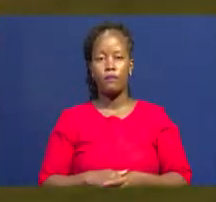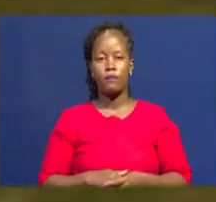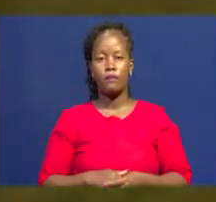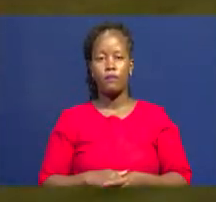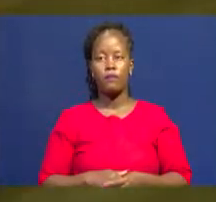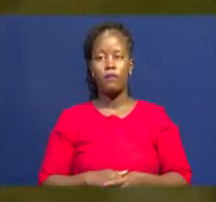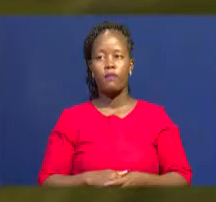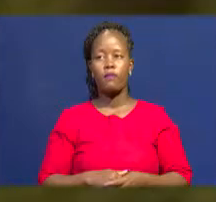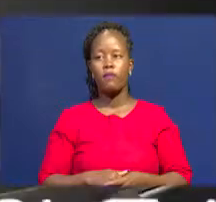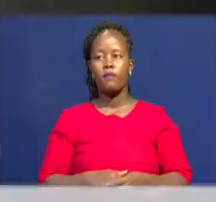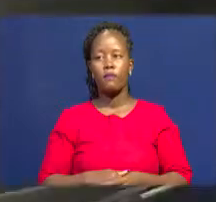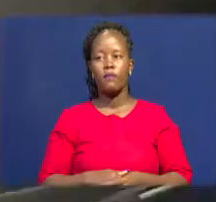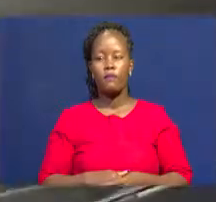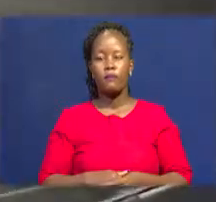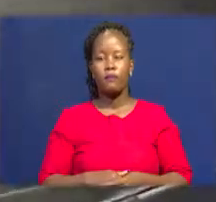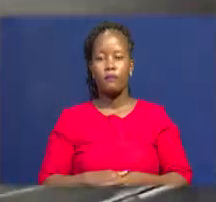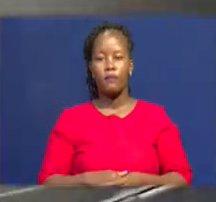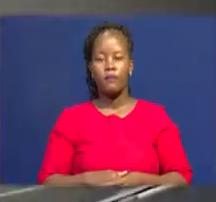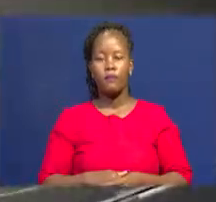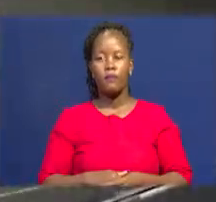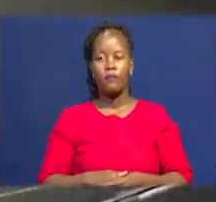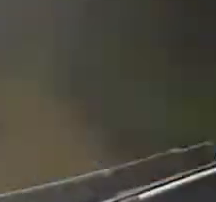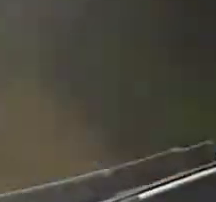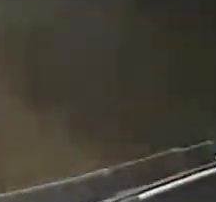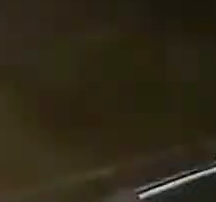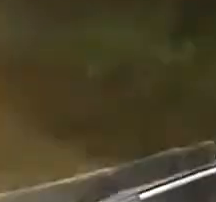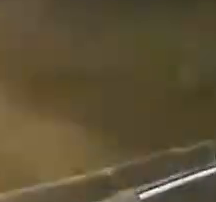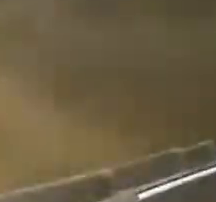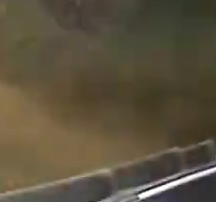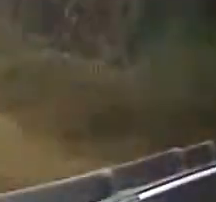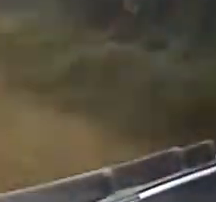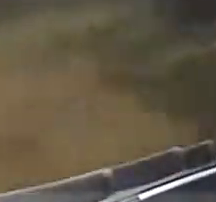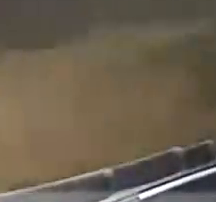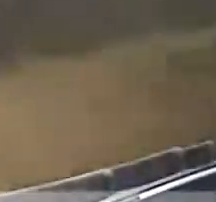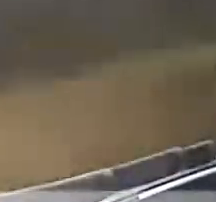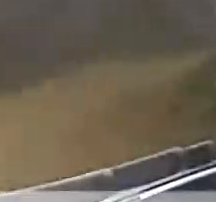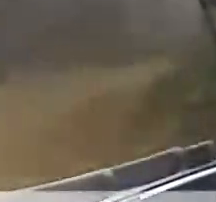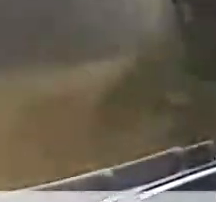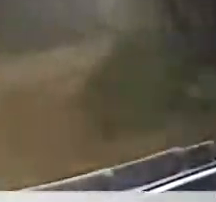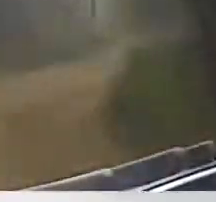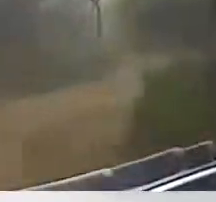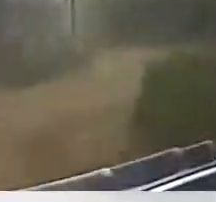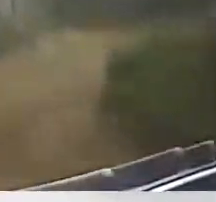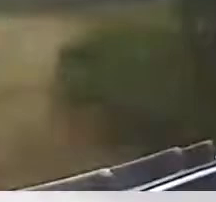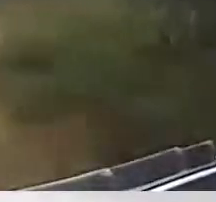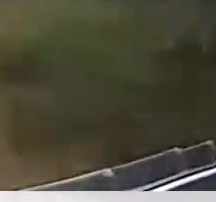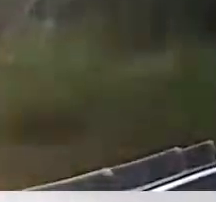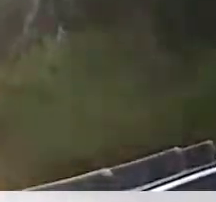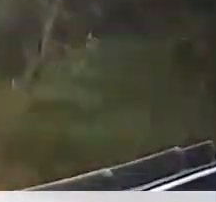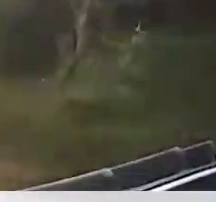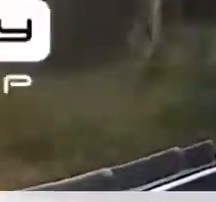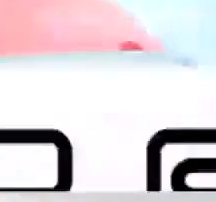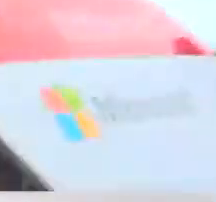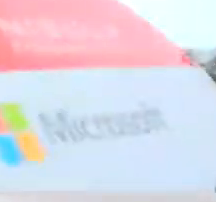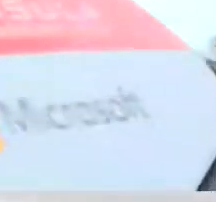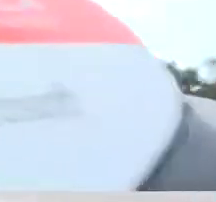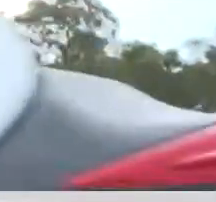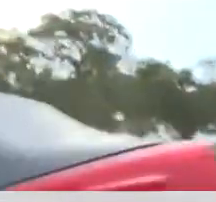the back of the car. Let's have a look what happened here. Yeah, we've just clipped something. Very slow speed, but it's